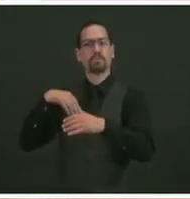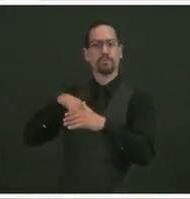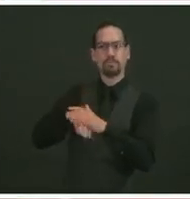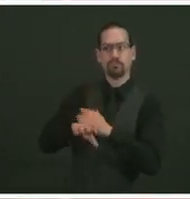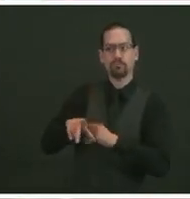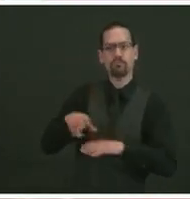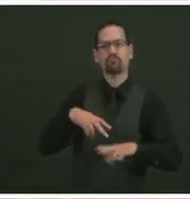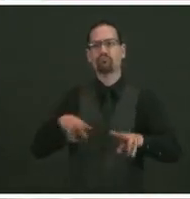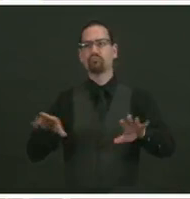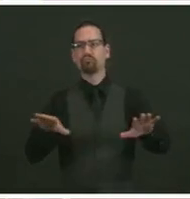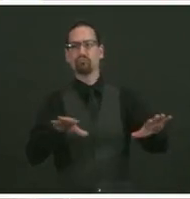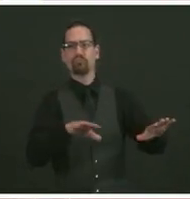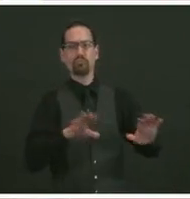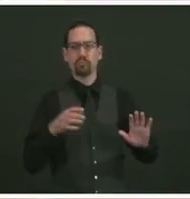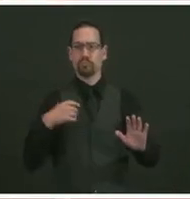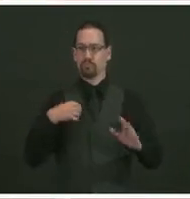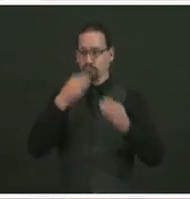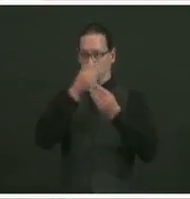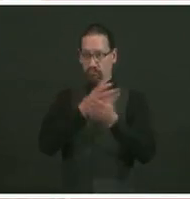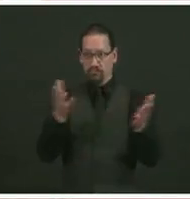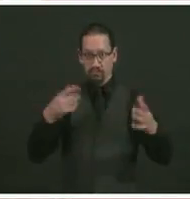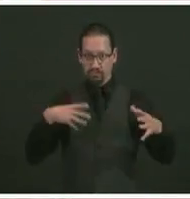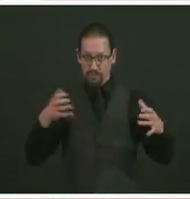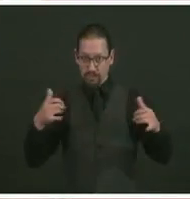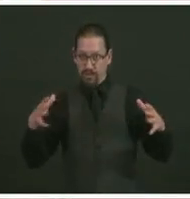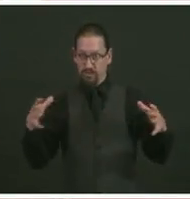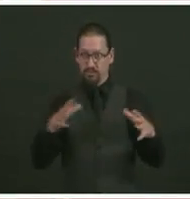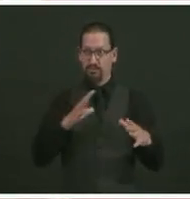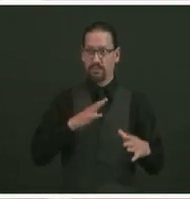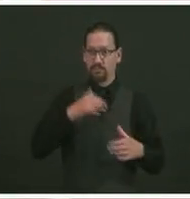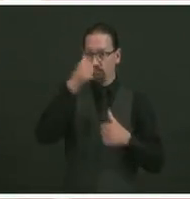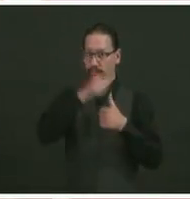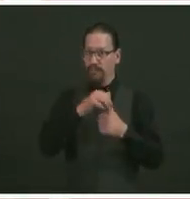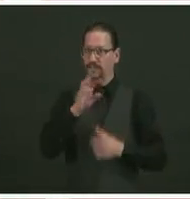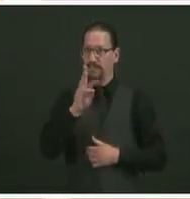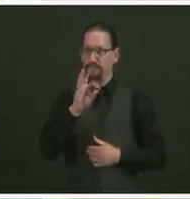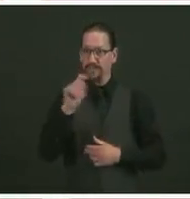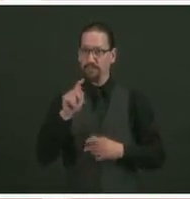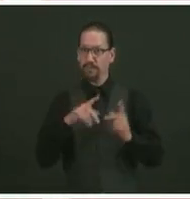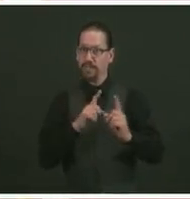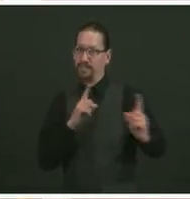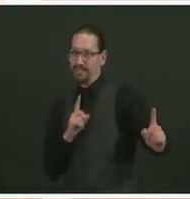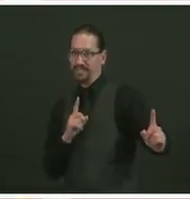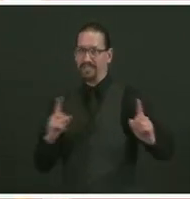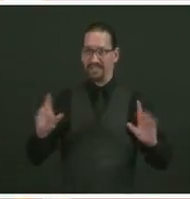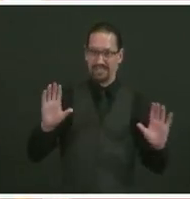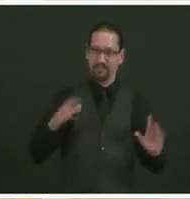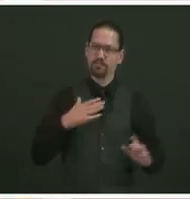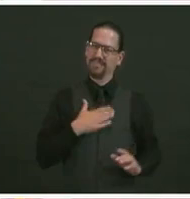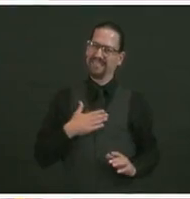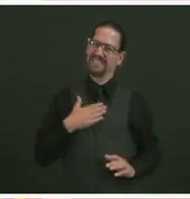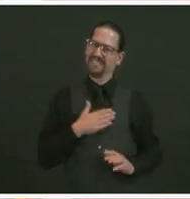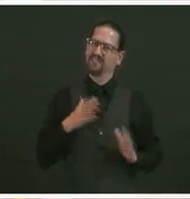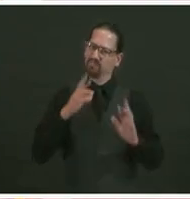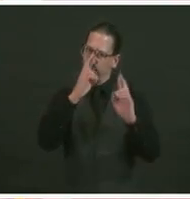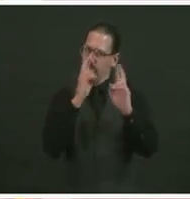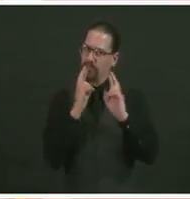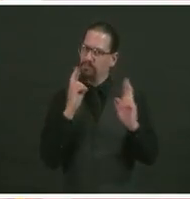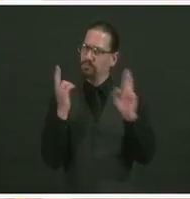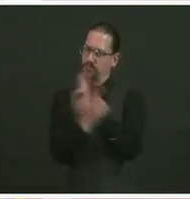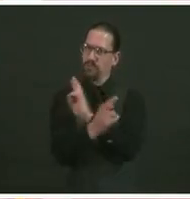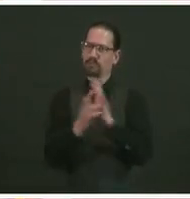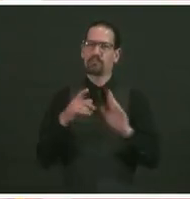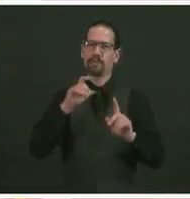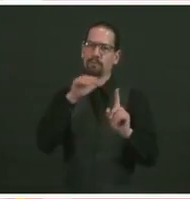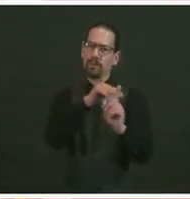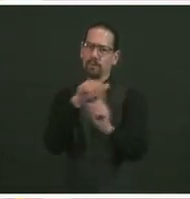And everybody was like, oh, good, the doctor said that. And it made people feel better, right? And I guess what I'm saying to you is if you could just remind people, the reason why I